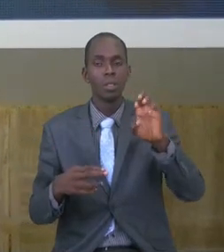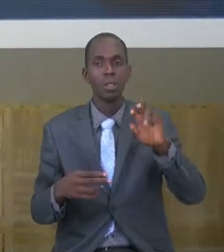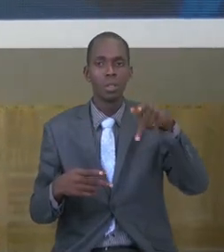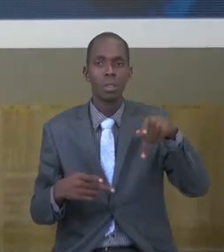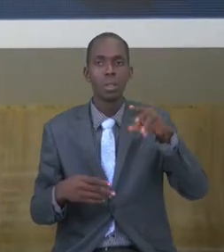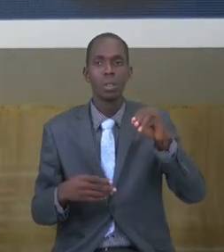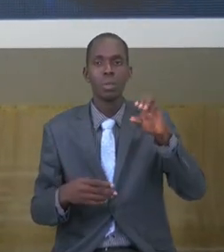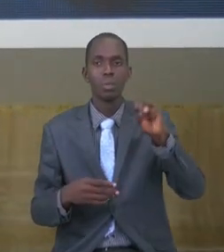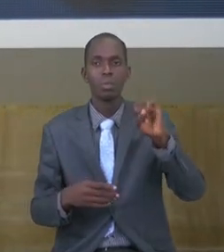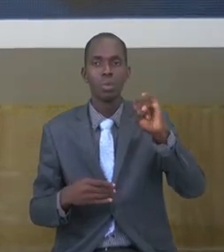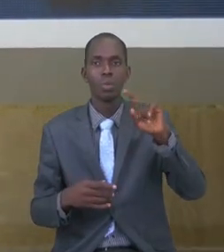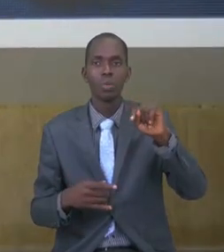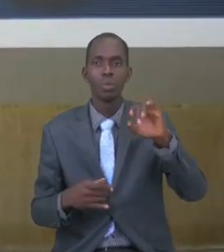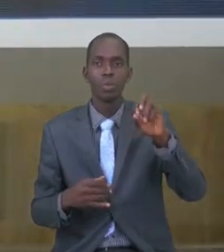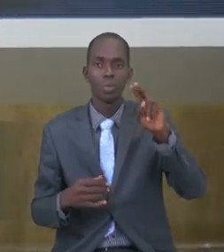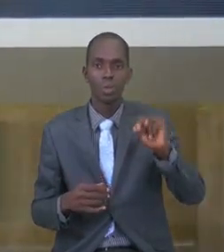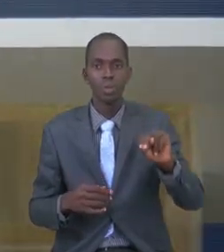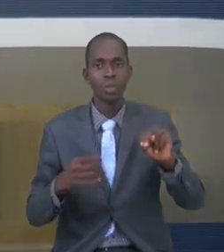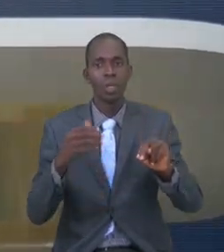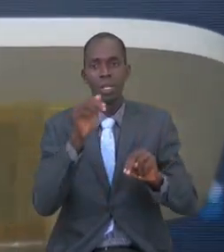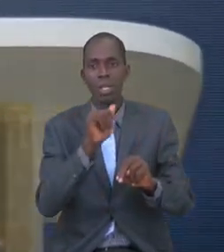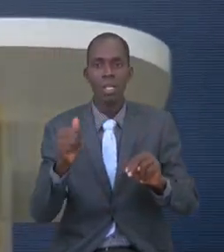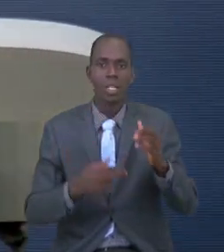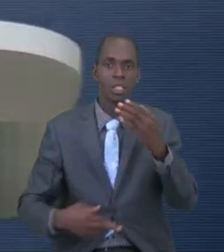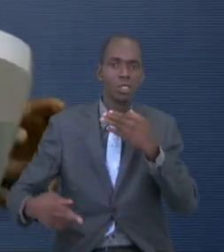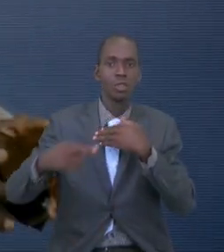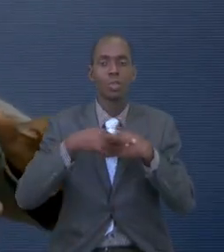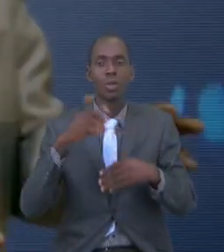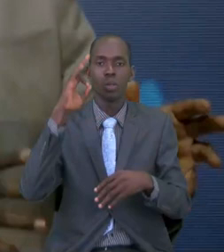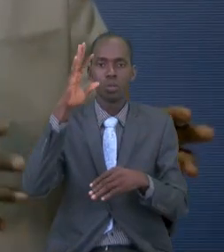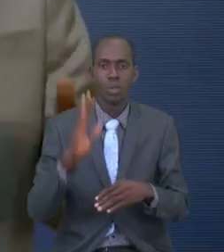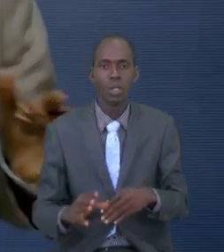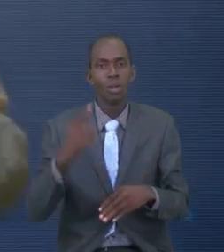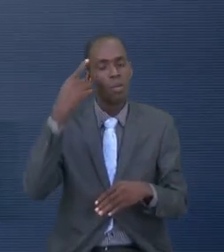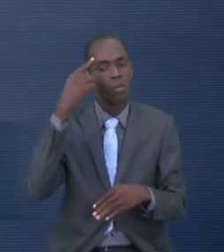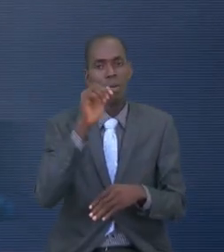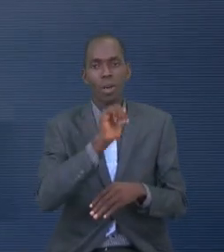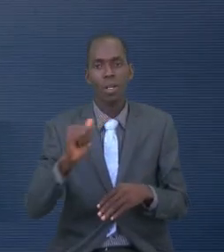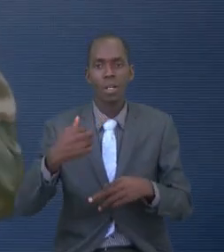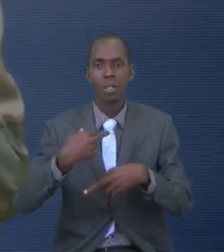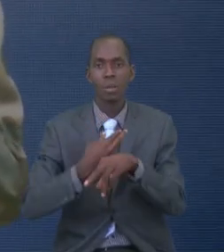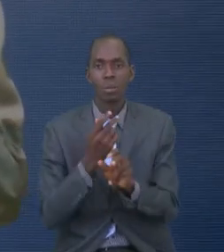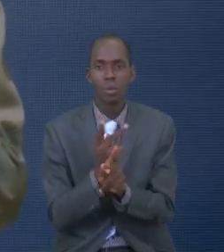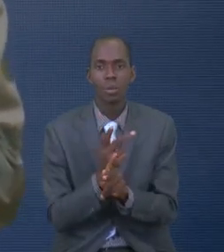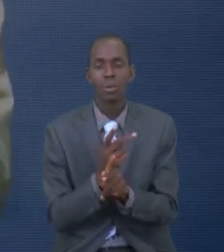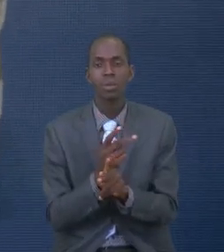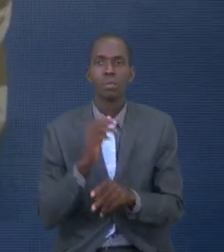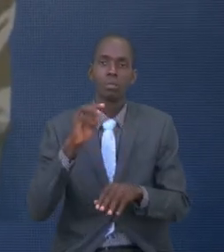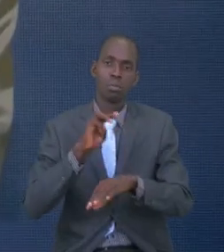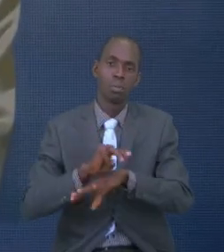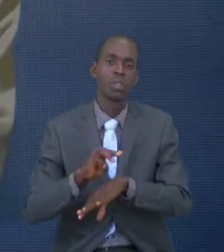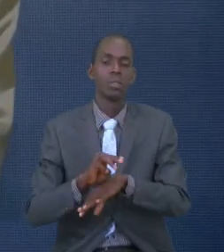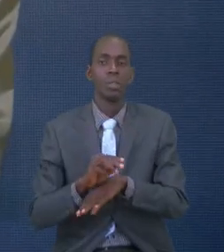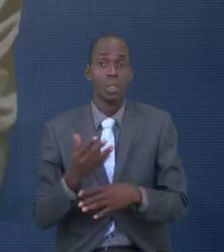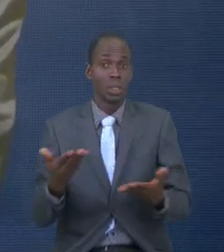restored minister for a reproductive ministry. Repositioning. Here is Elijah. We know what